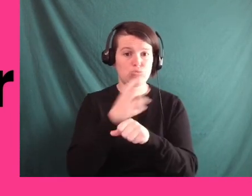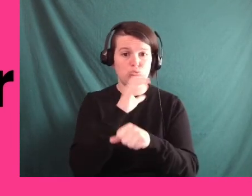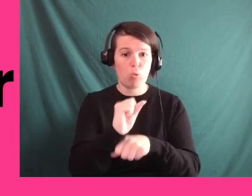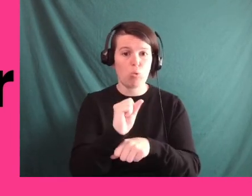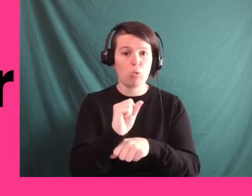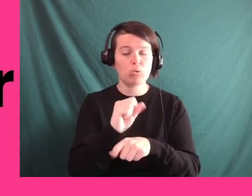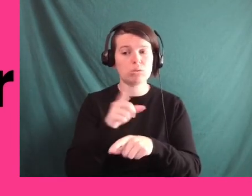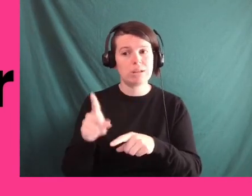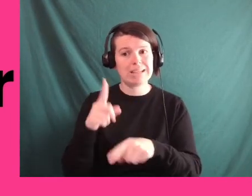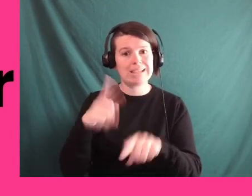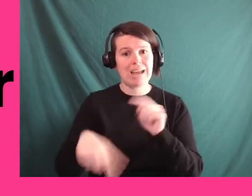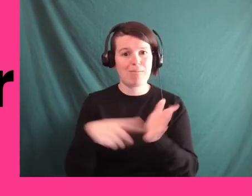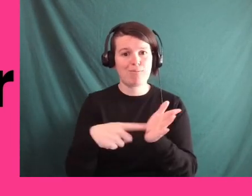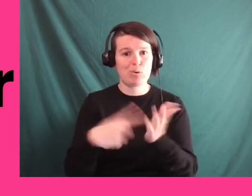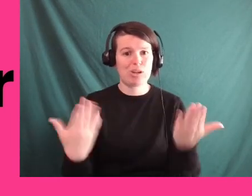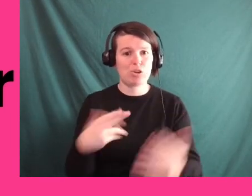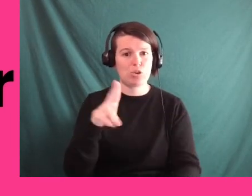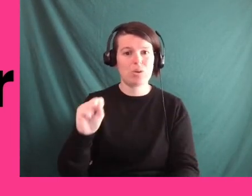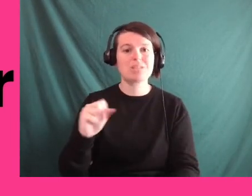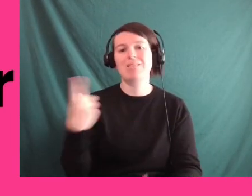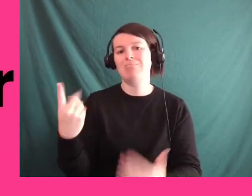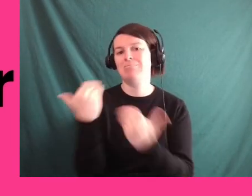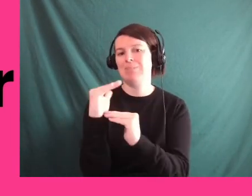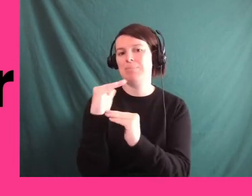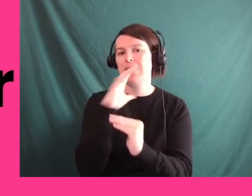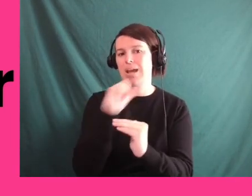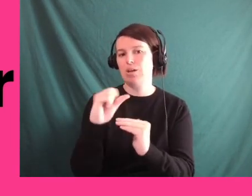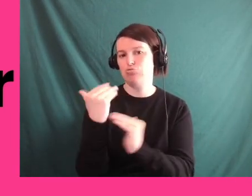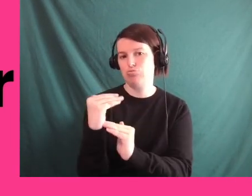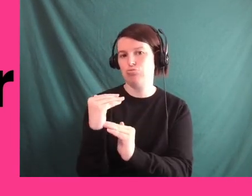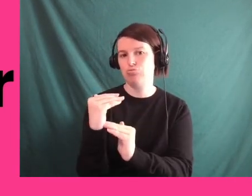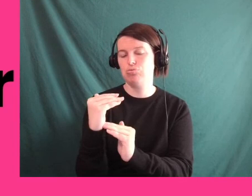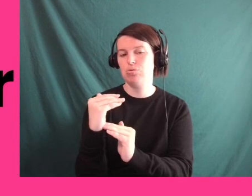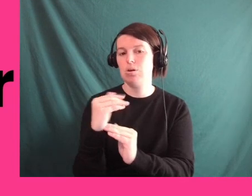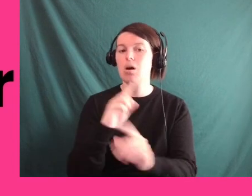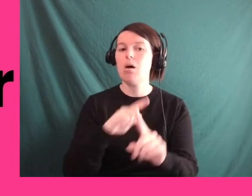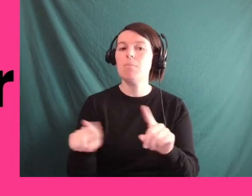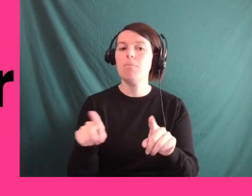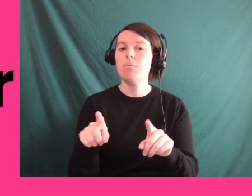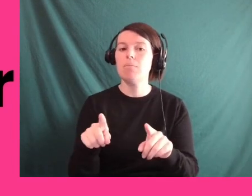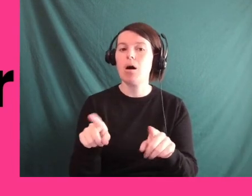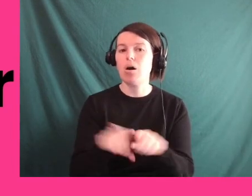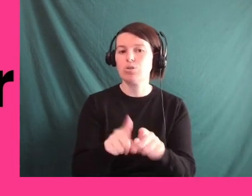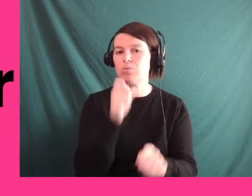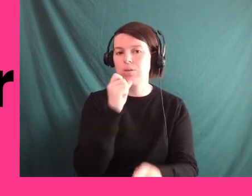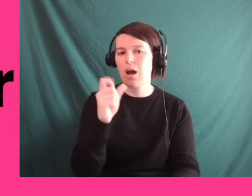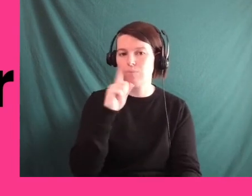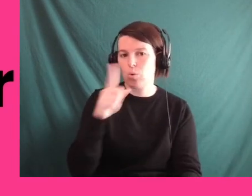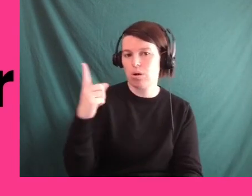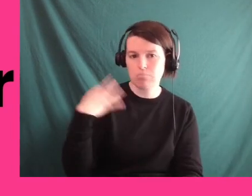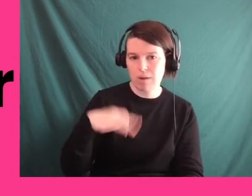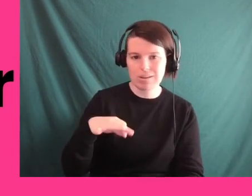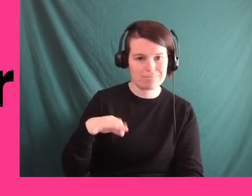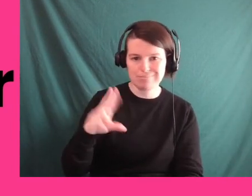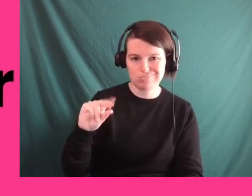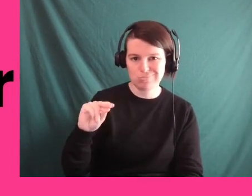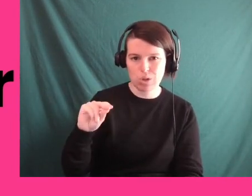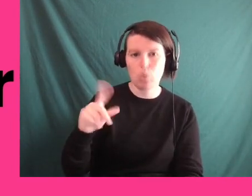the U.S. So they do have that age restriction, and they're also not a nonprofit because they do sell